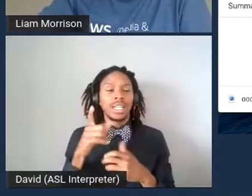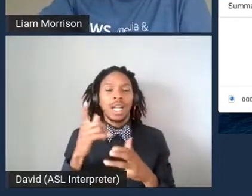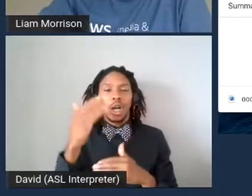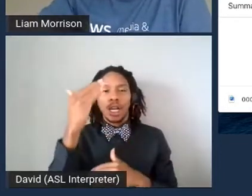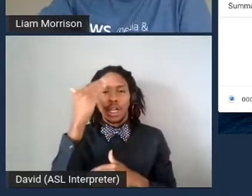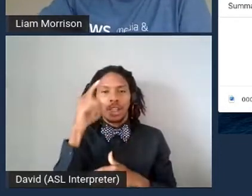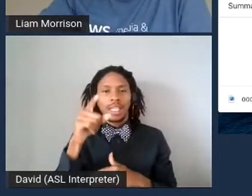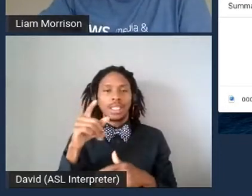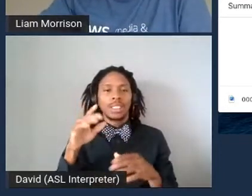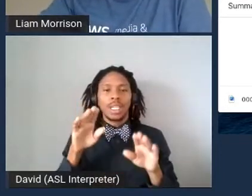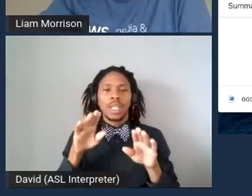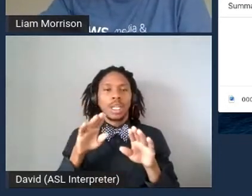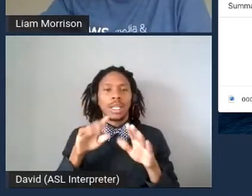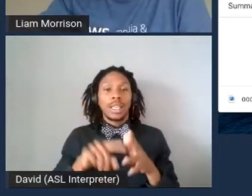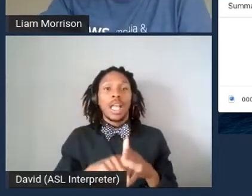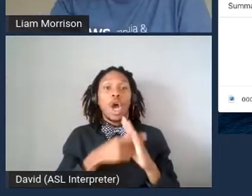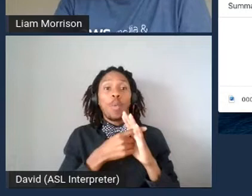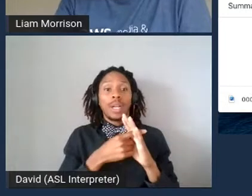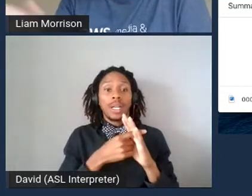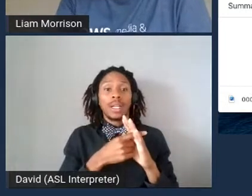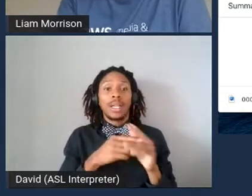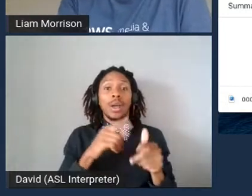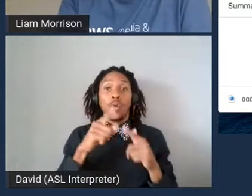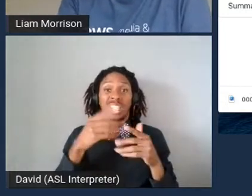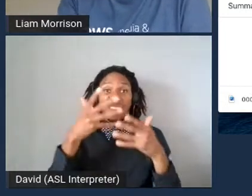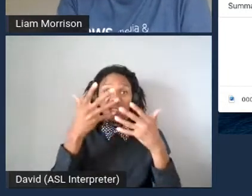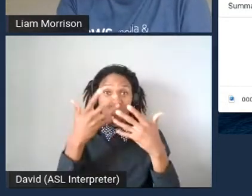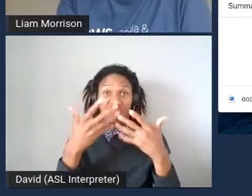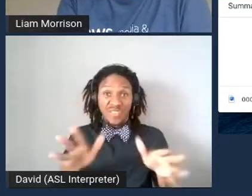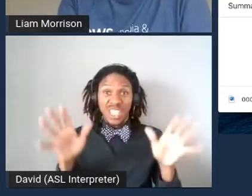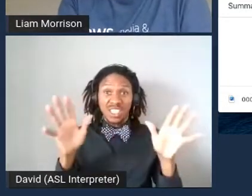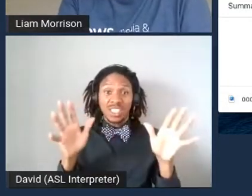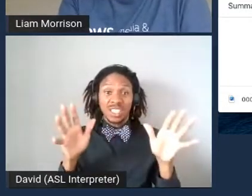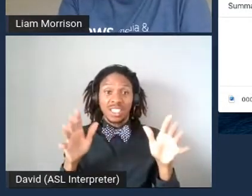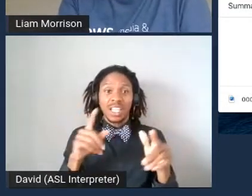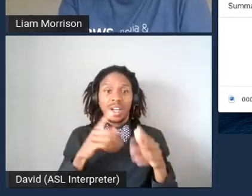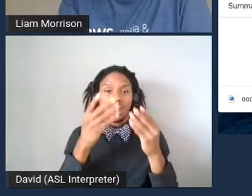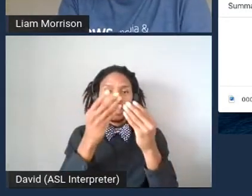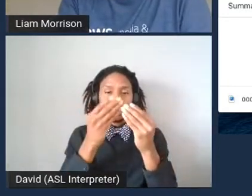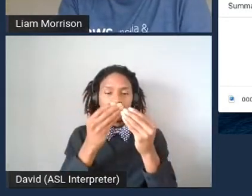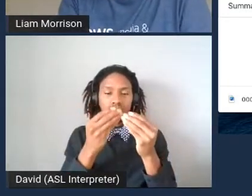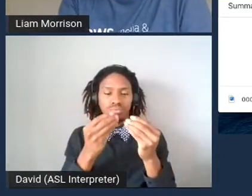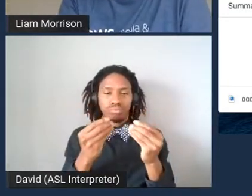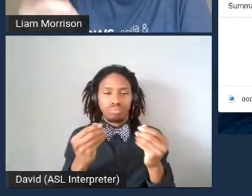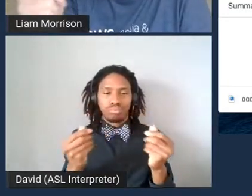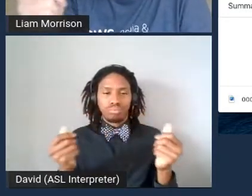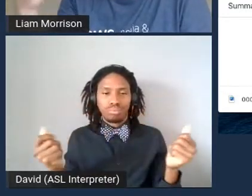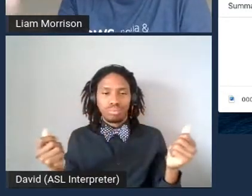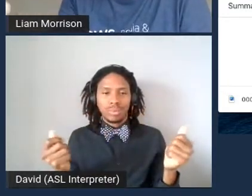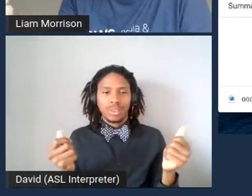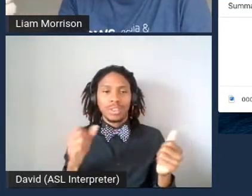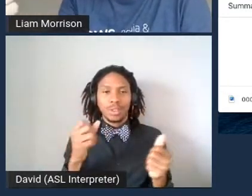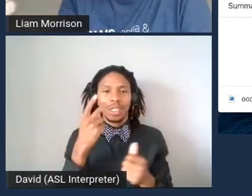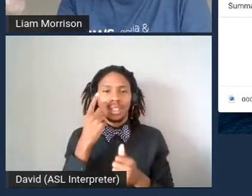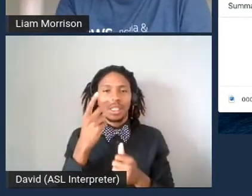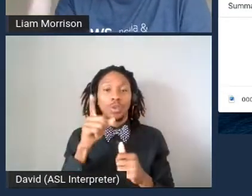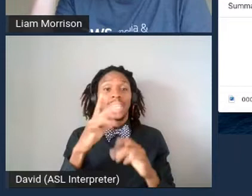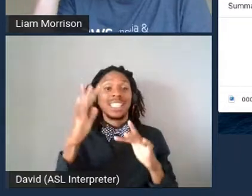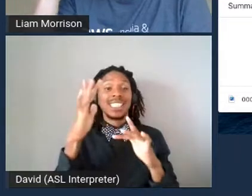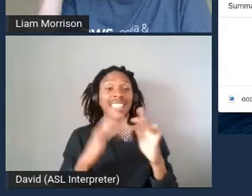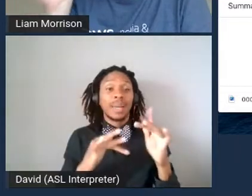is the opening credits. And as soon as these credits end, it's going to fade away and drop off. So you could actually say skip